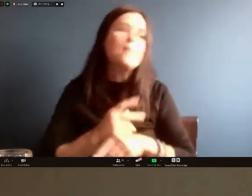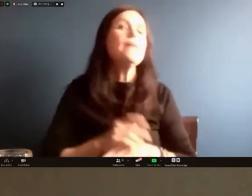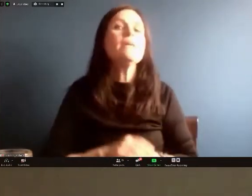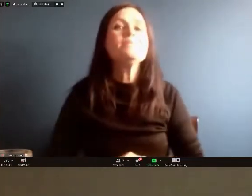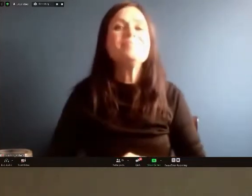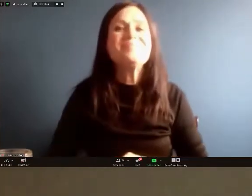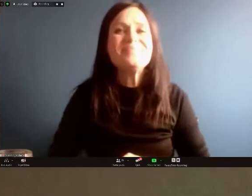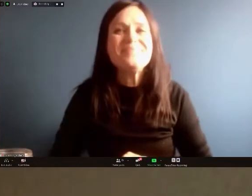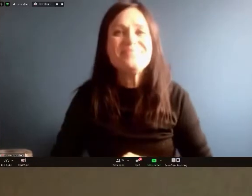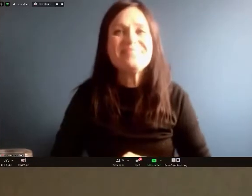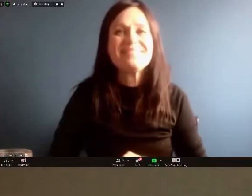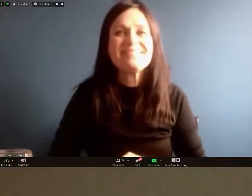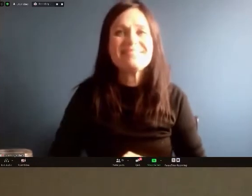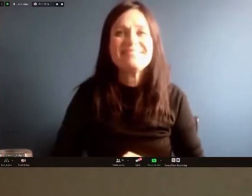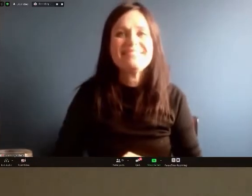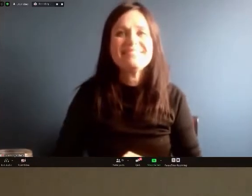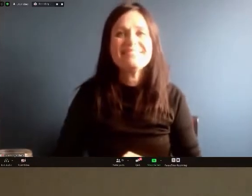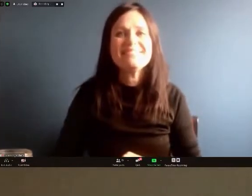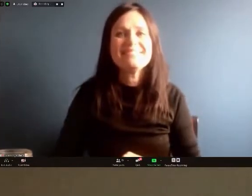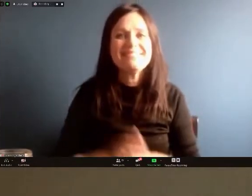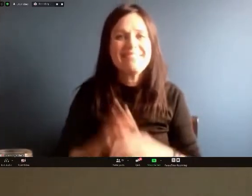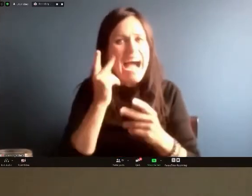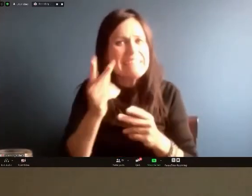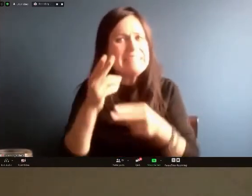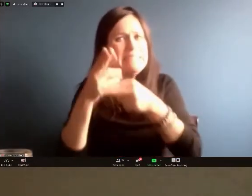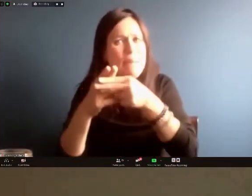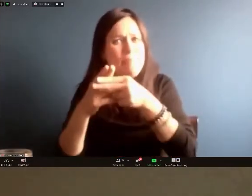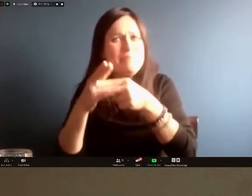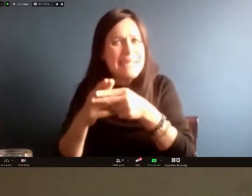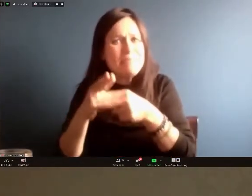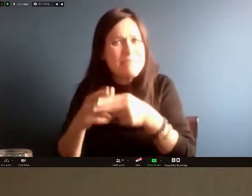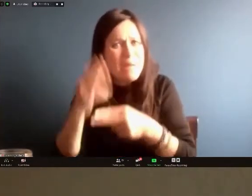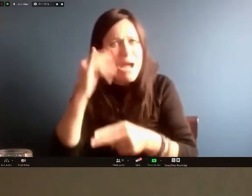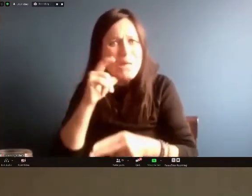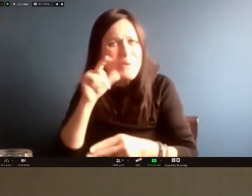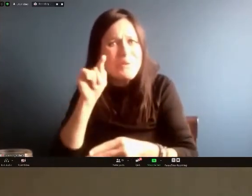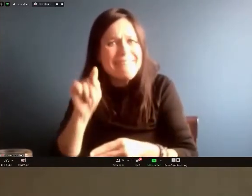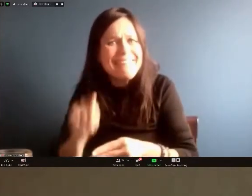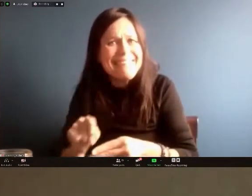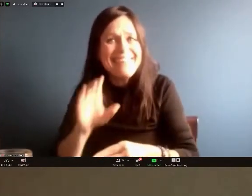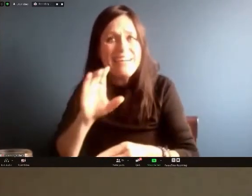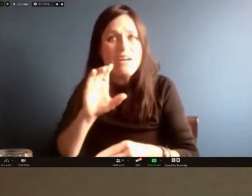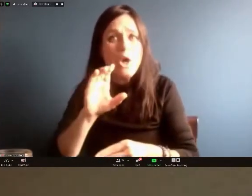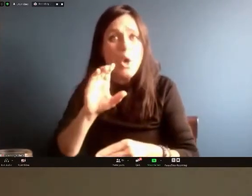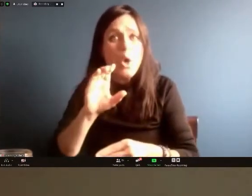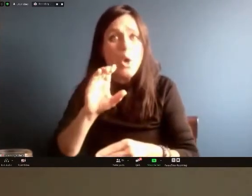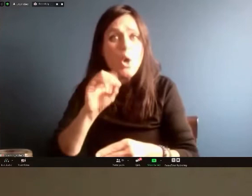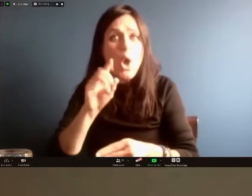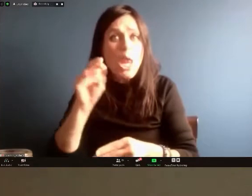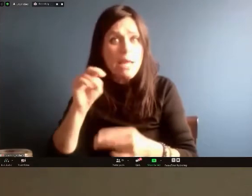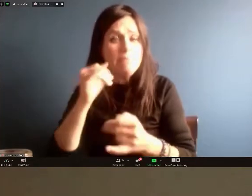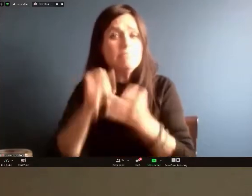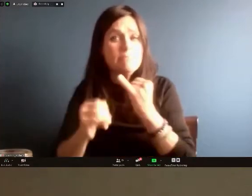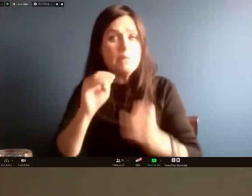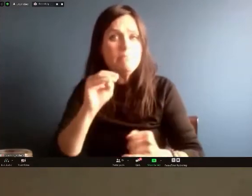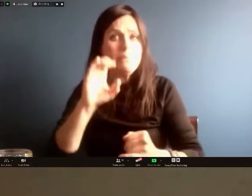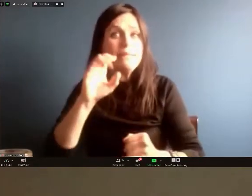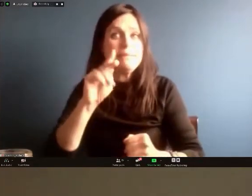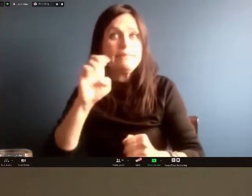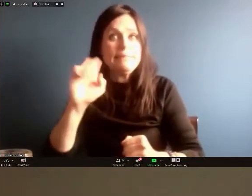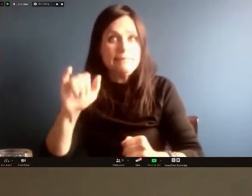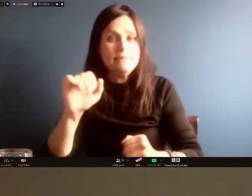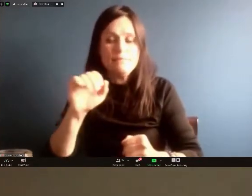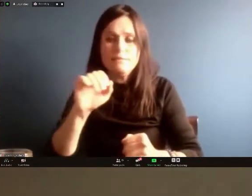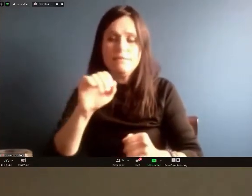I'm sorry, I'm just seeing some familiar names here. That's so nice. Well, Colleen McKee, who is a